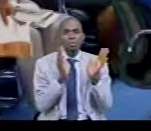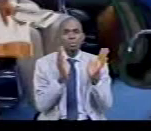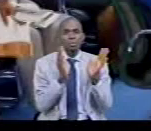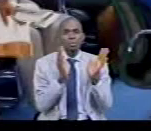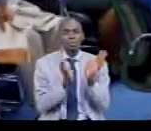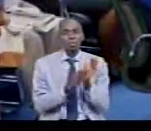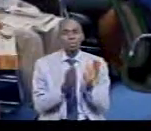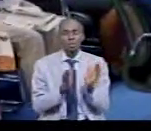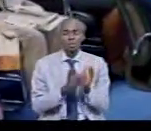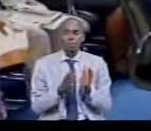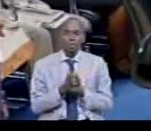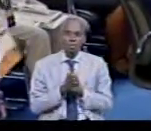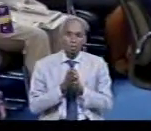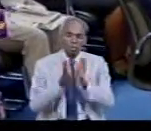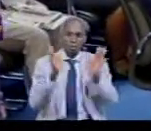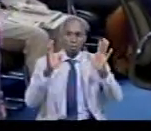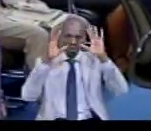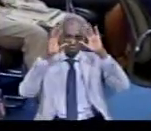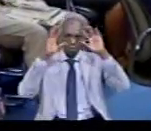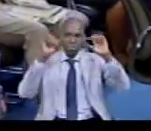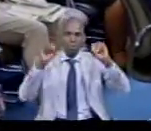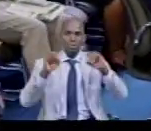this year.